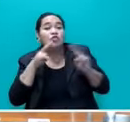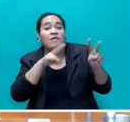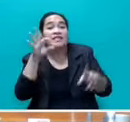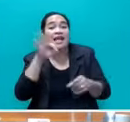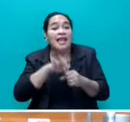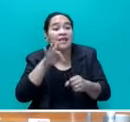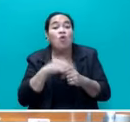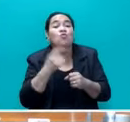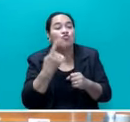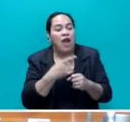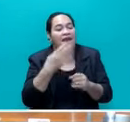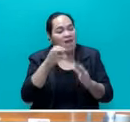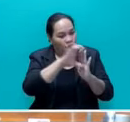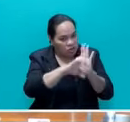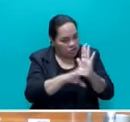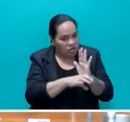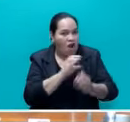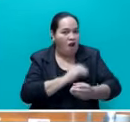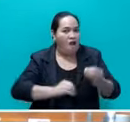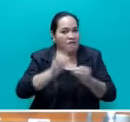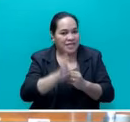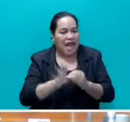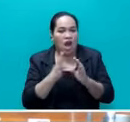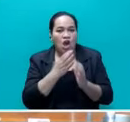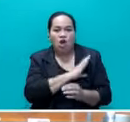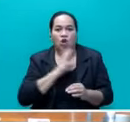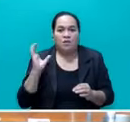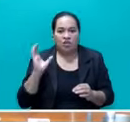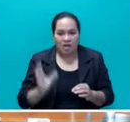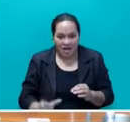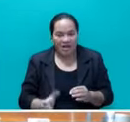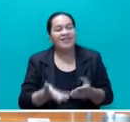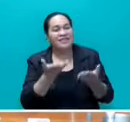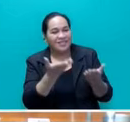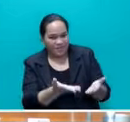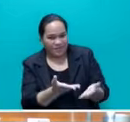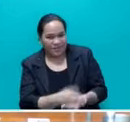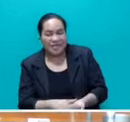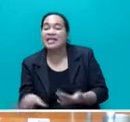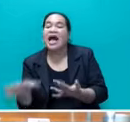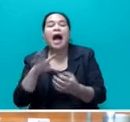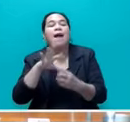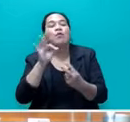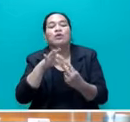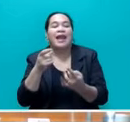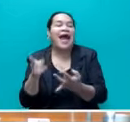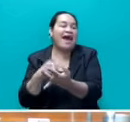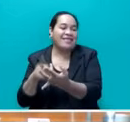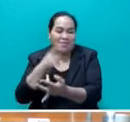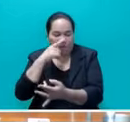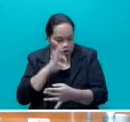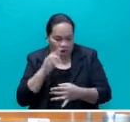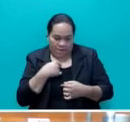actually is appointed by the Constitutional Officers Commission. He's now talking about the government statistician who's appointed by somebody else, not the Constitutional Officers